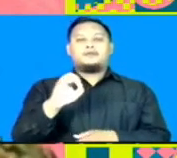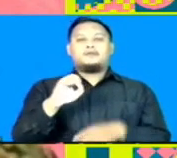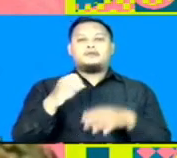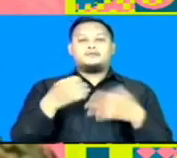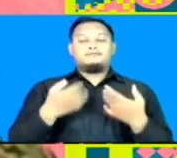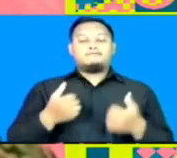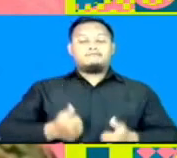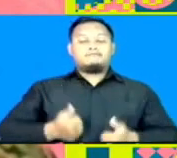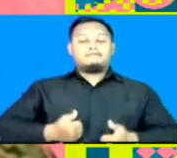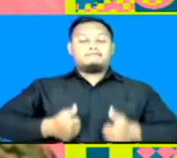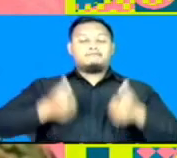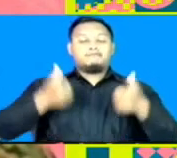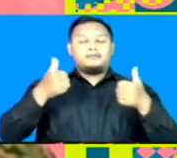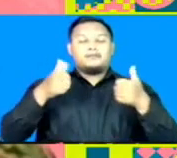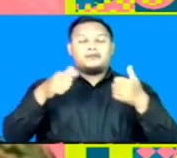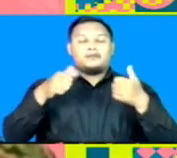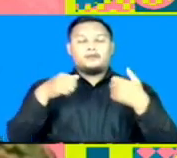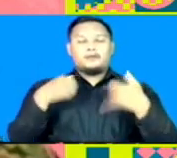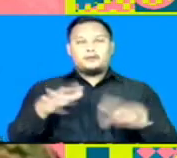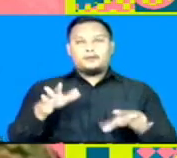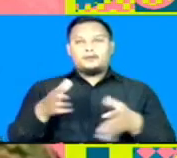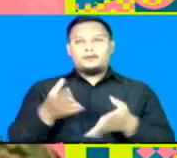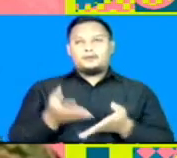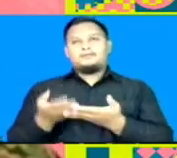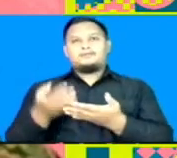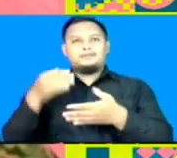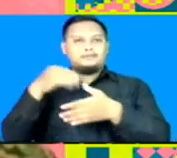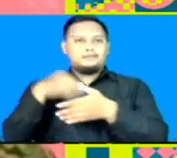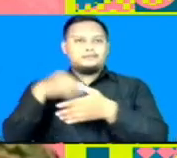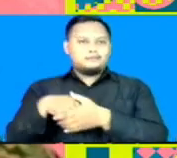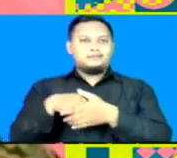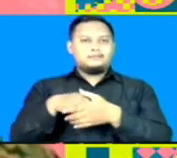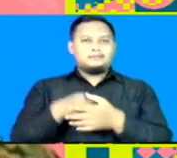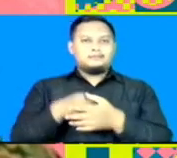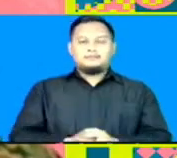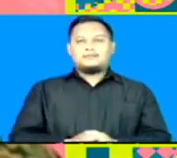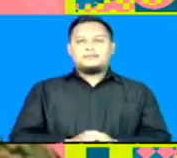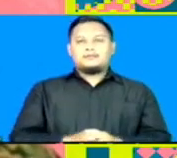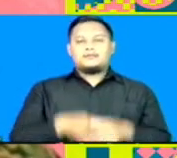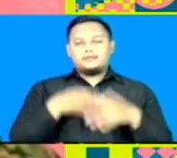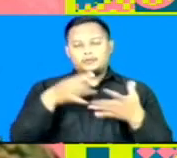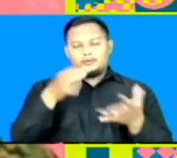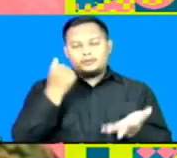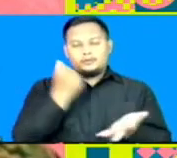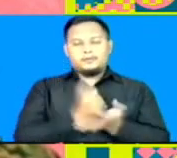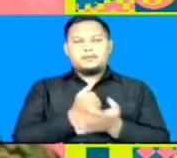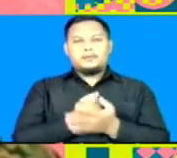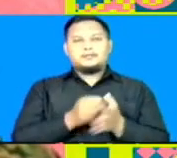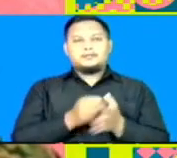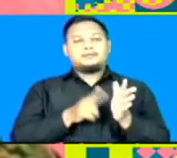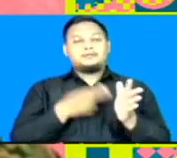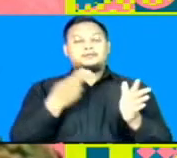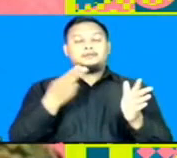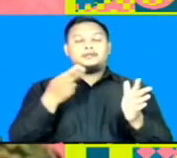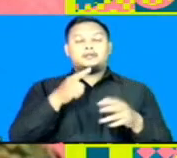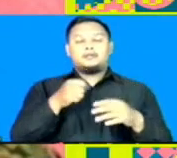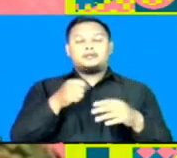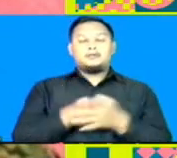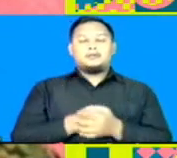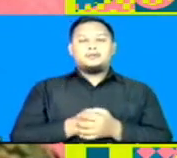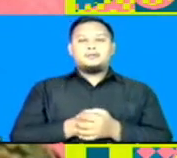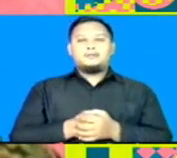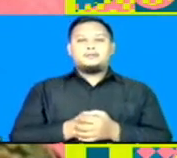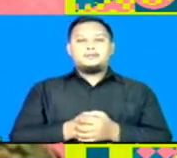contributions in positioning values at the center of policymaking across the finance and Sherpa track in the